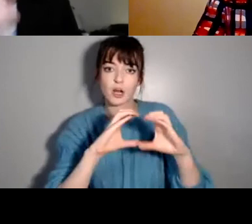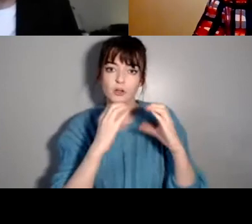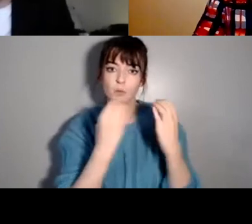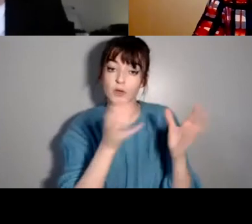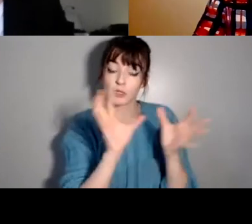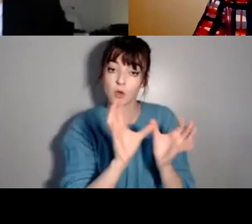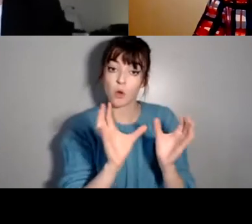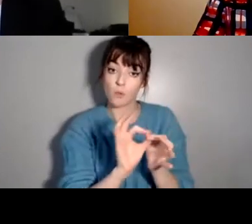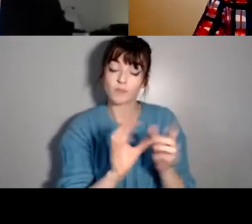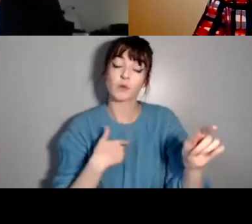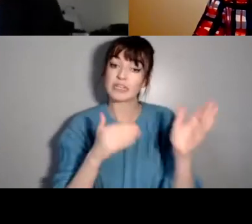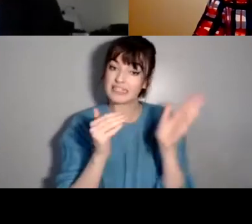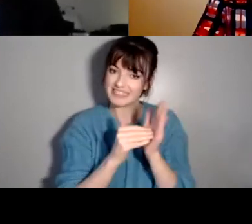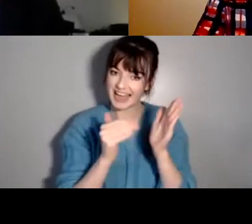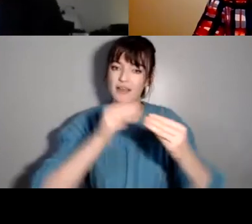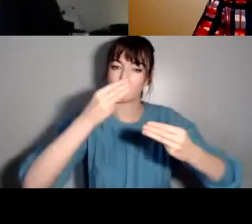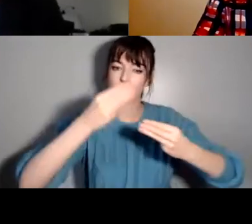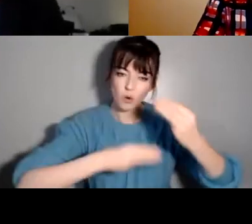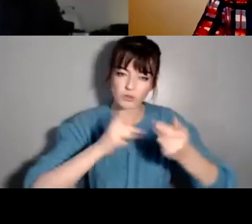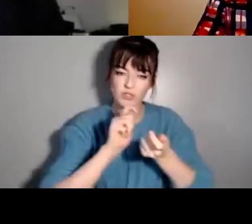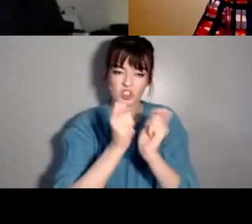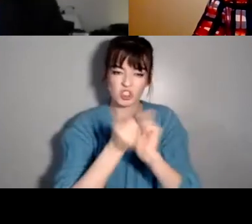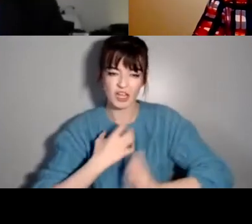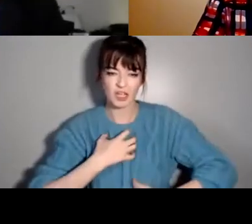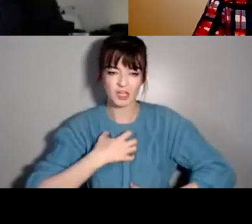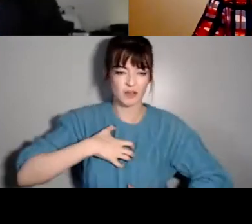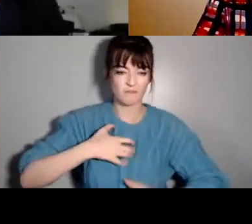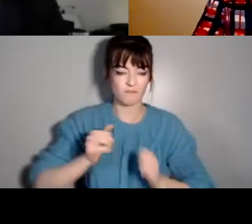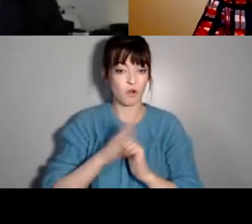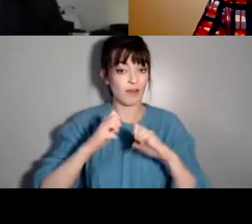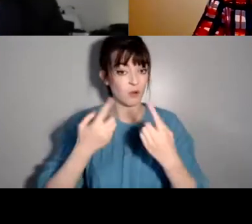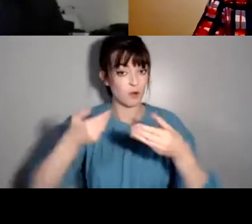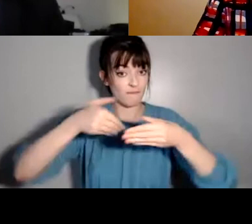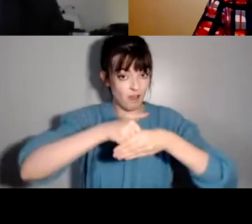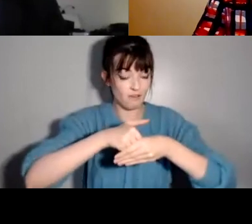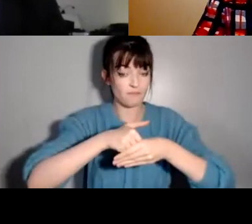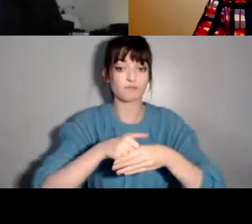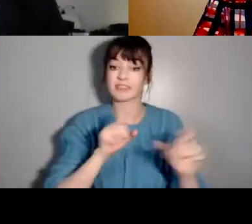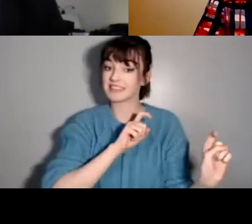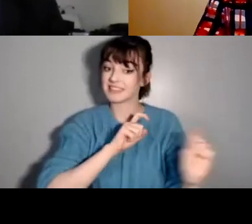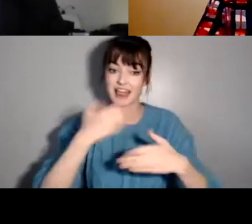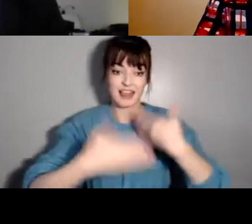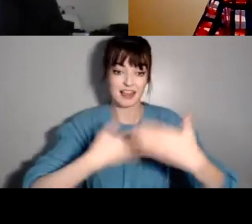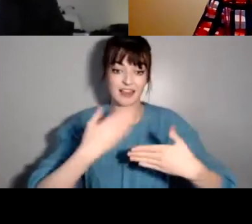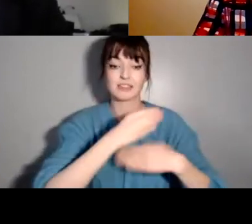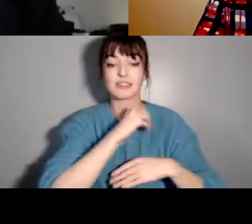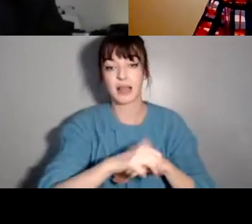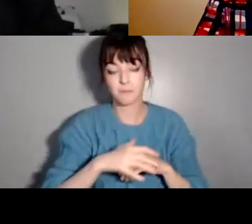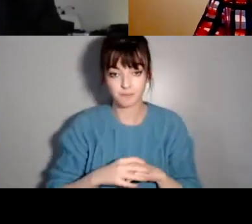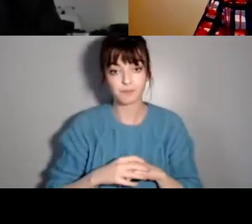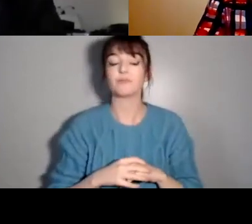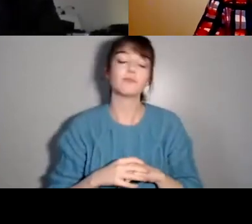process, it has been a shift, it has been a change for the participants and for the staff, and it's still going on. And in terms of the